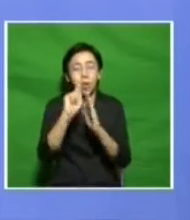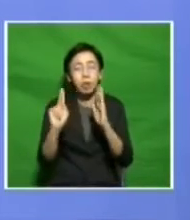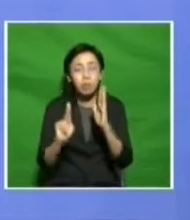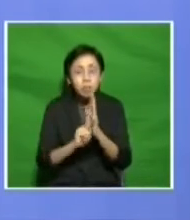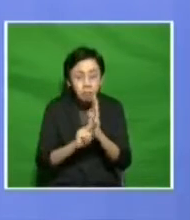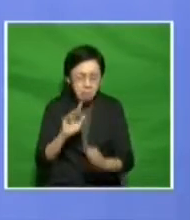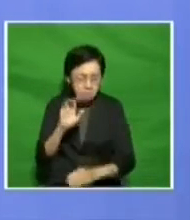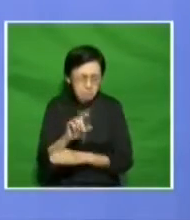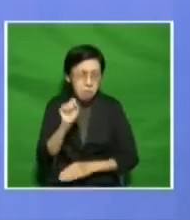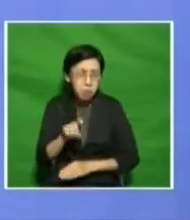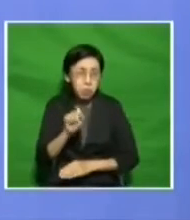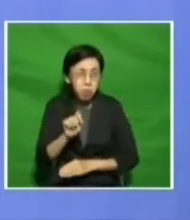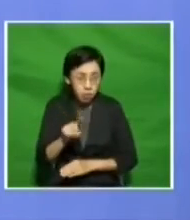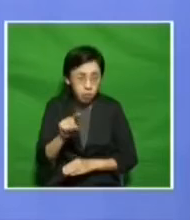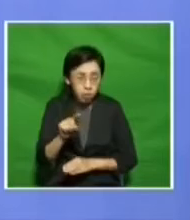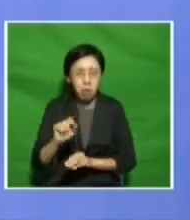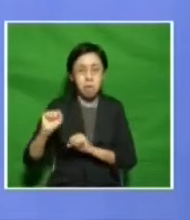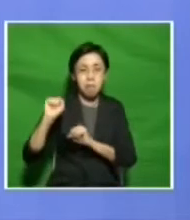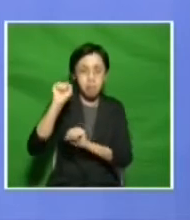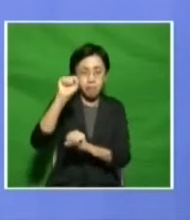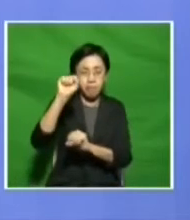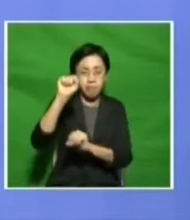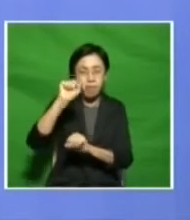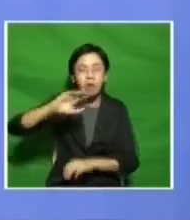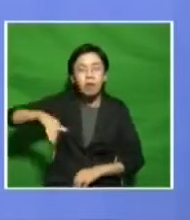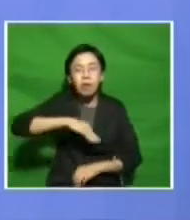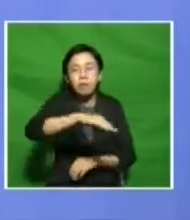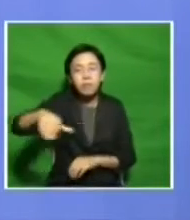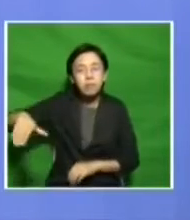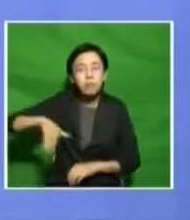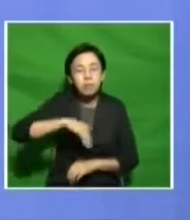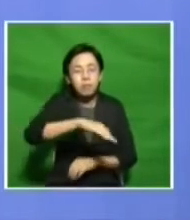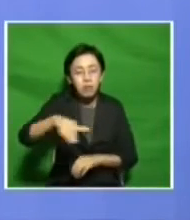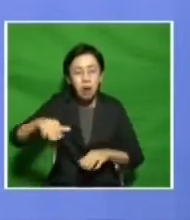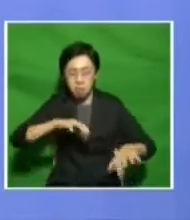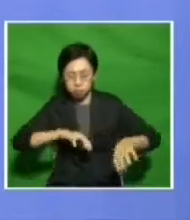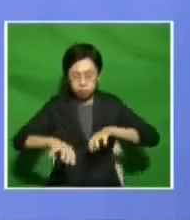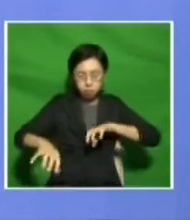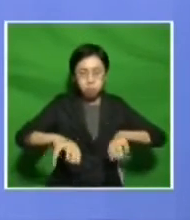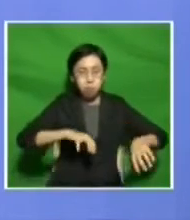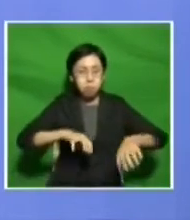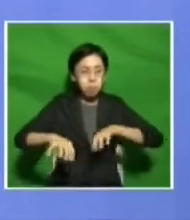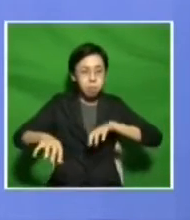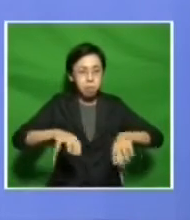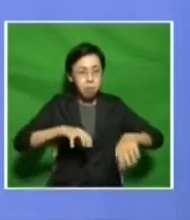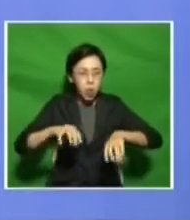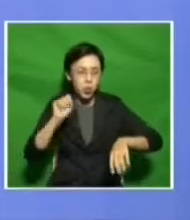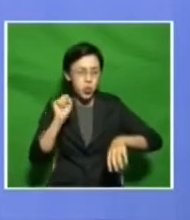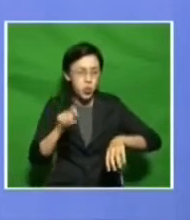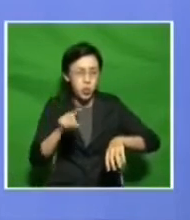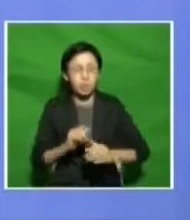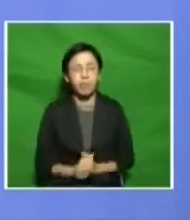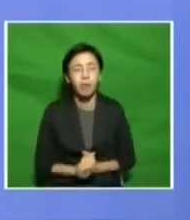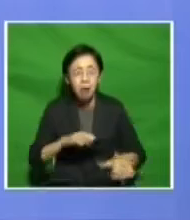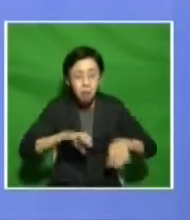Thailand. No, but we can say, I mean, judging from the nature of the directives, we can say with certainty